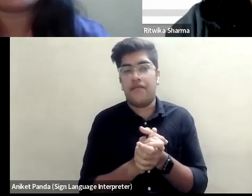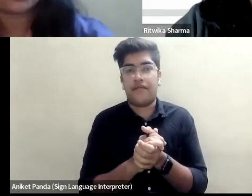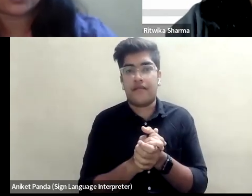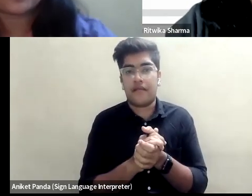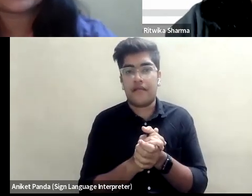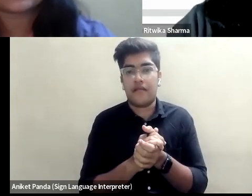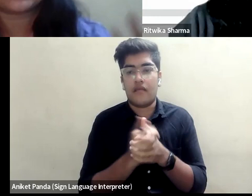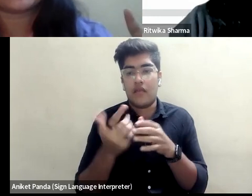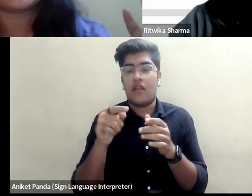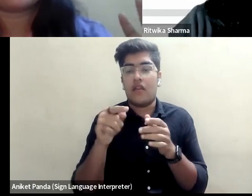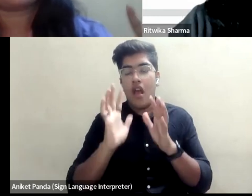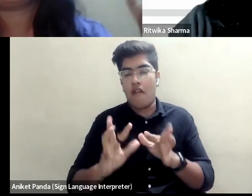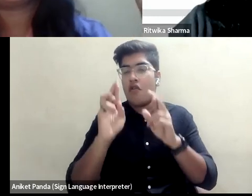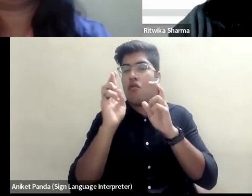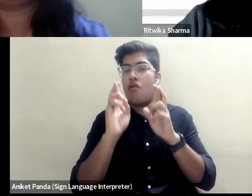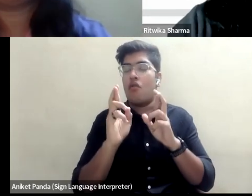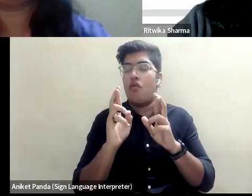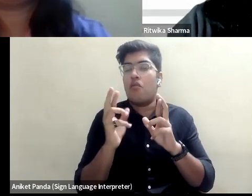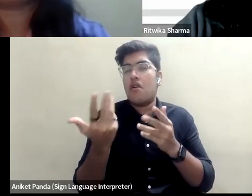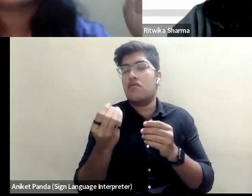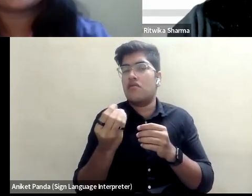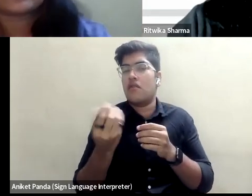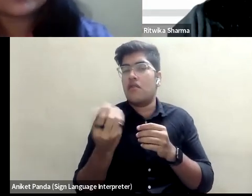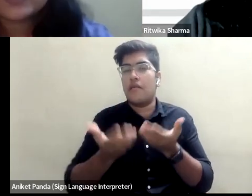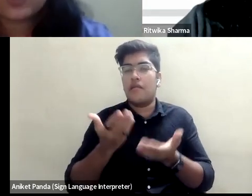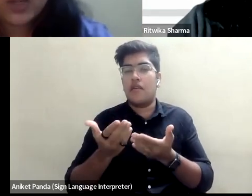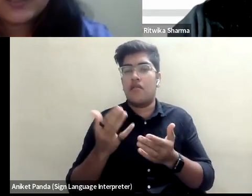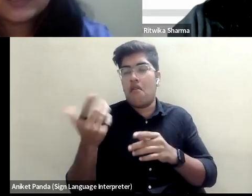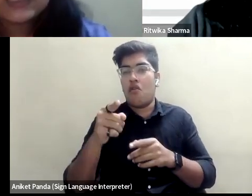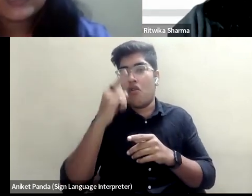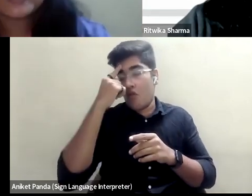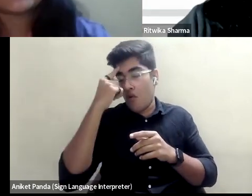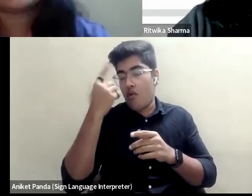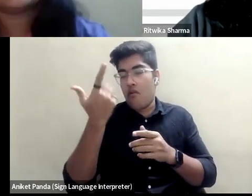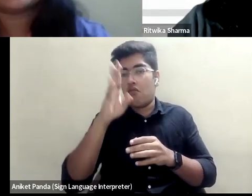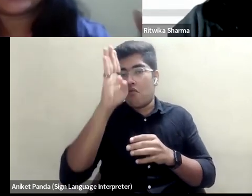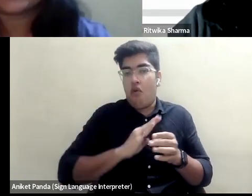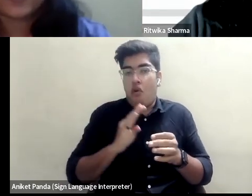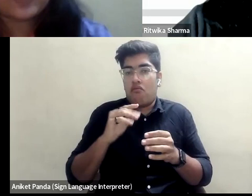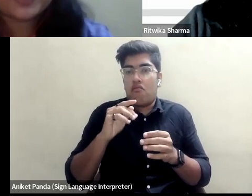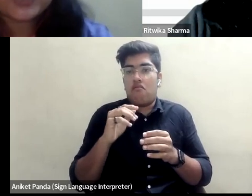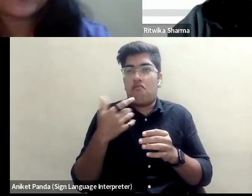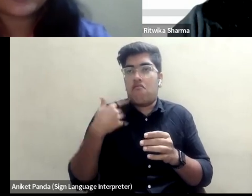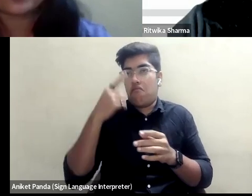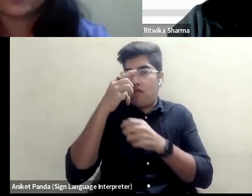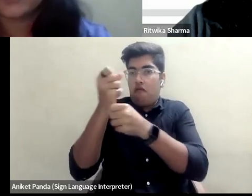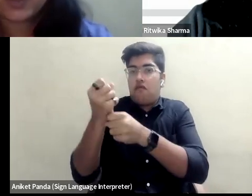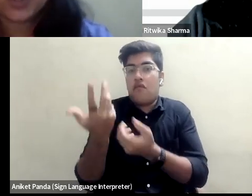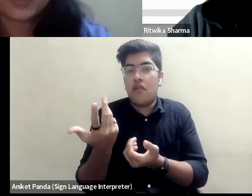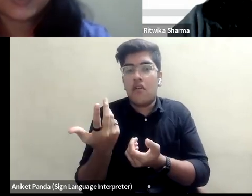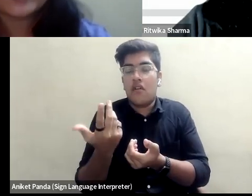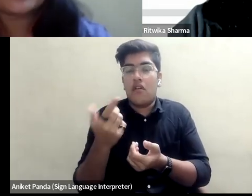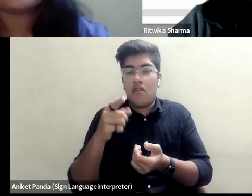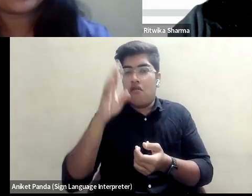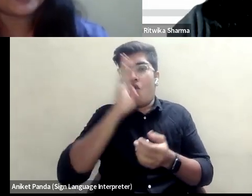they have hope in something, some superpower, say God, and that nothing will happen to them and God will make it